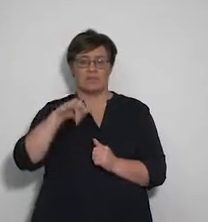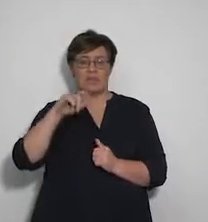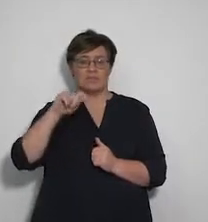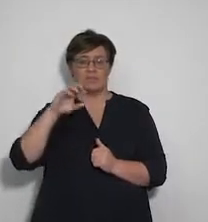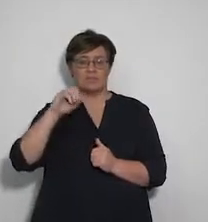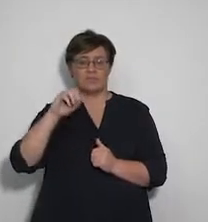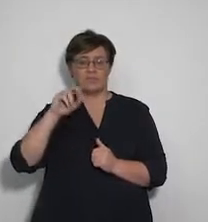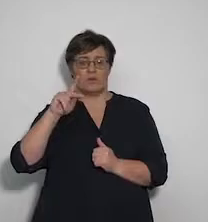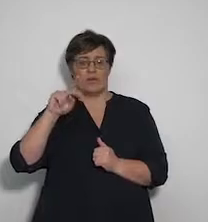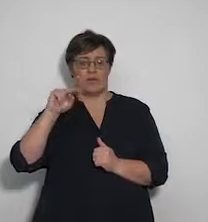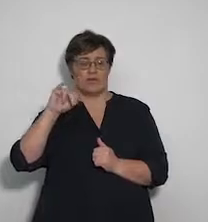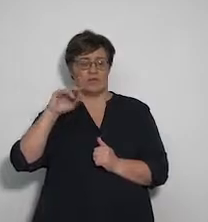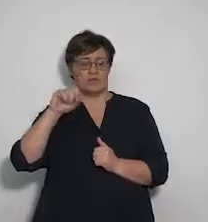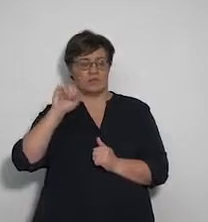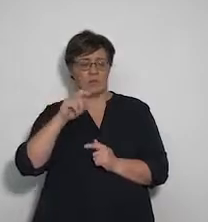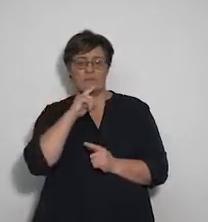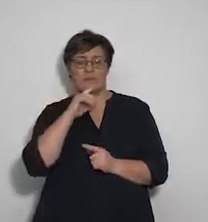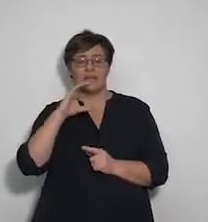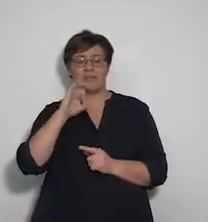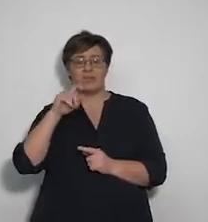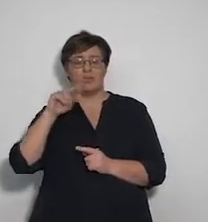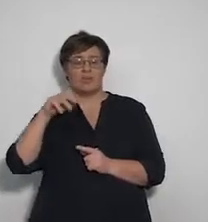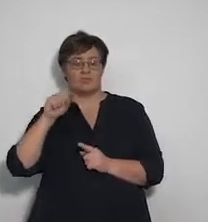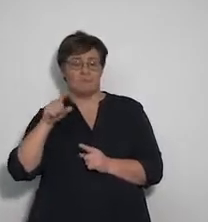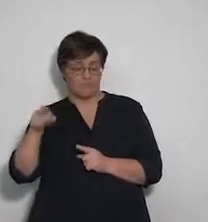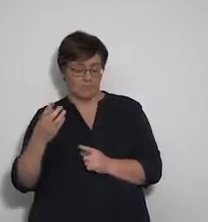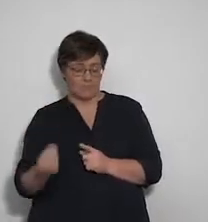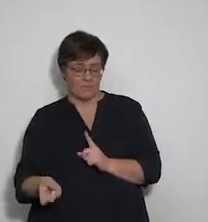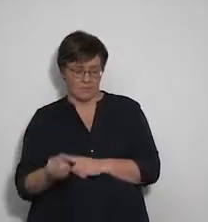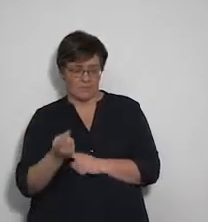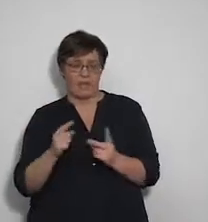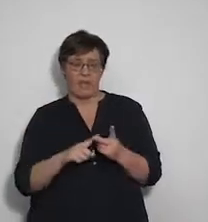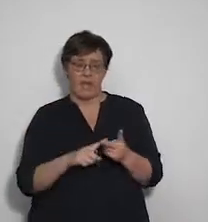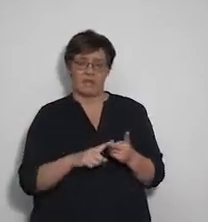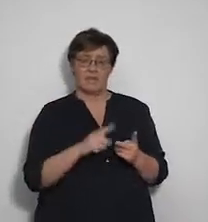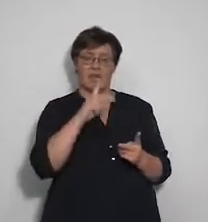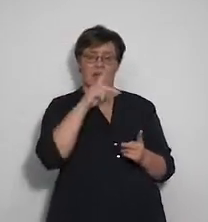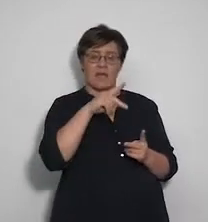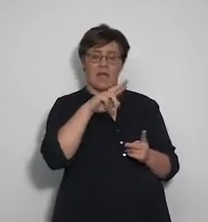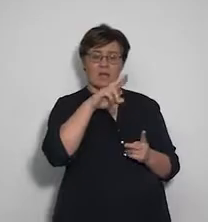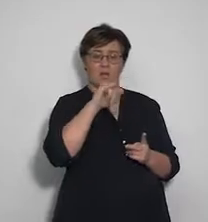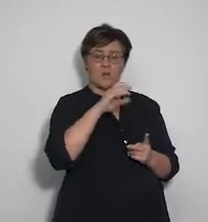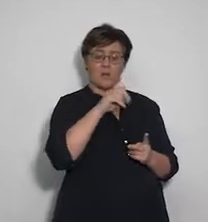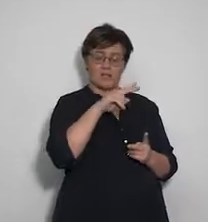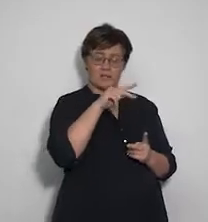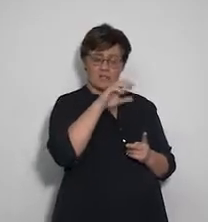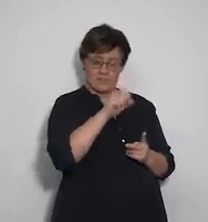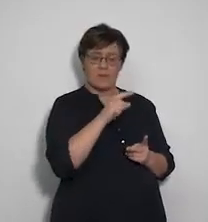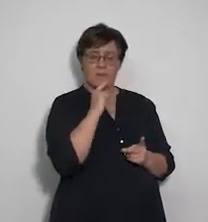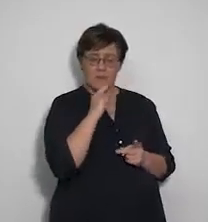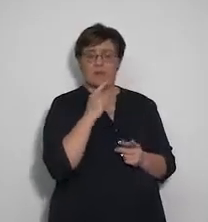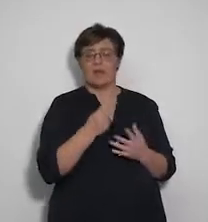Cytokinesis refers to the division of the cytoplasm, and karyokinesis, the division of the nuclear material that happens